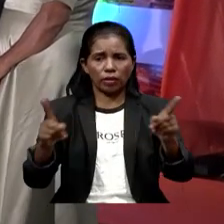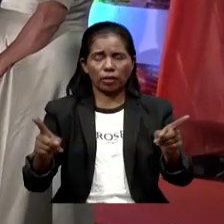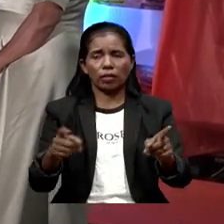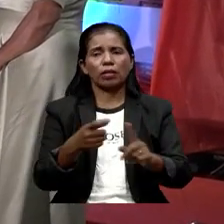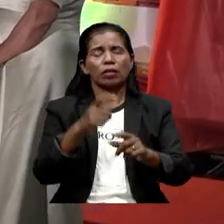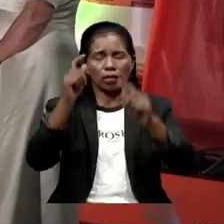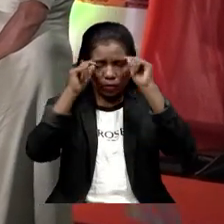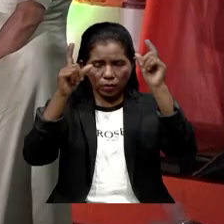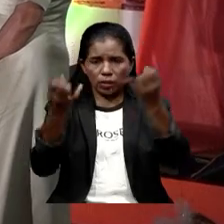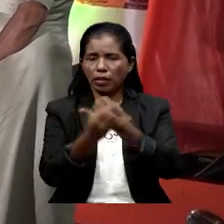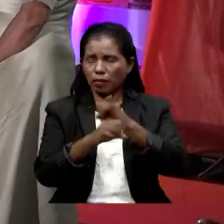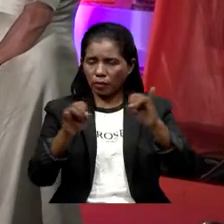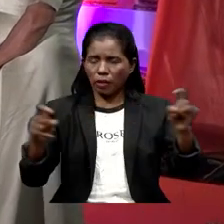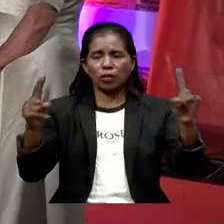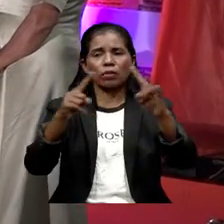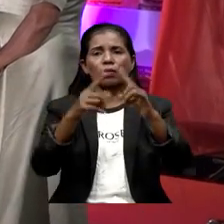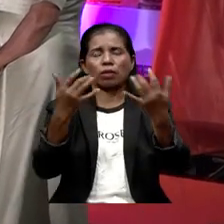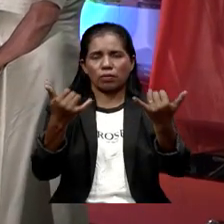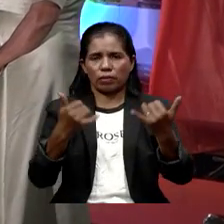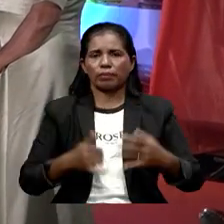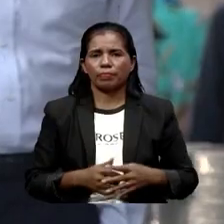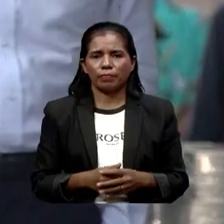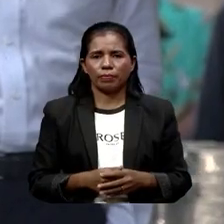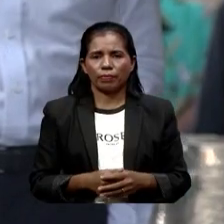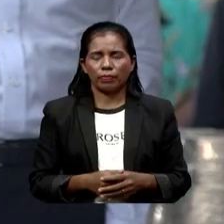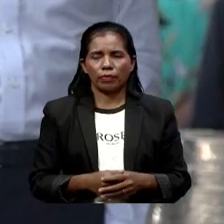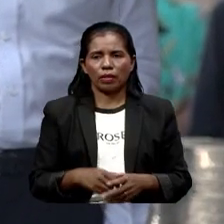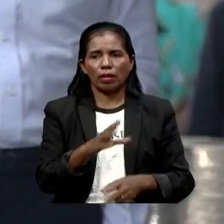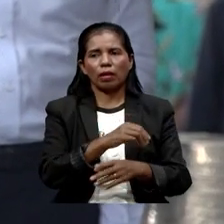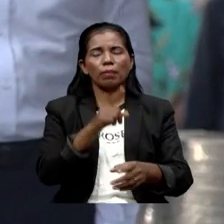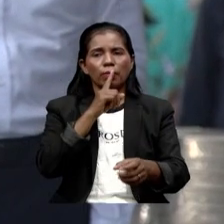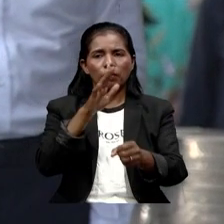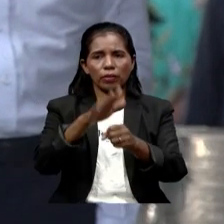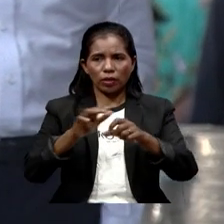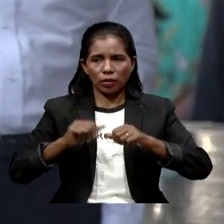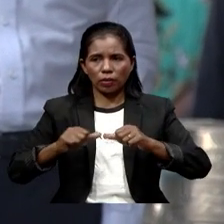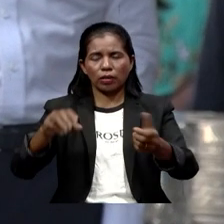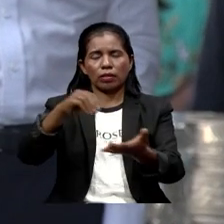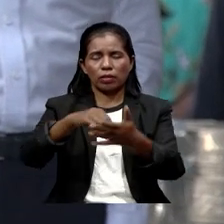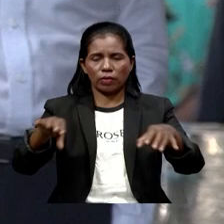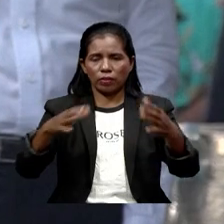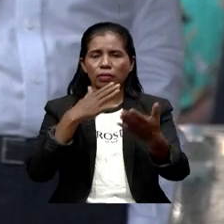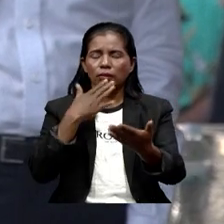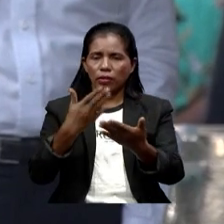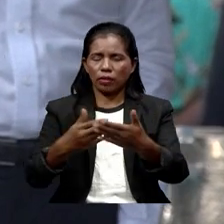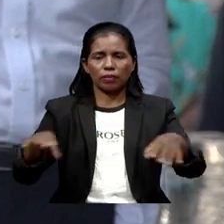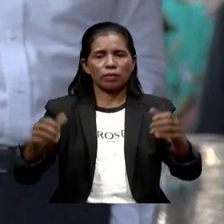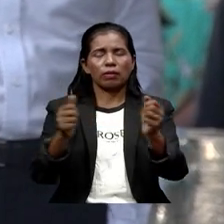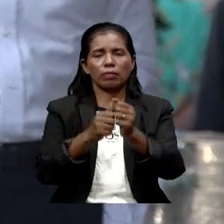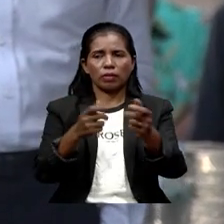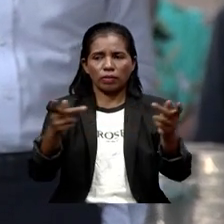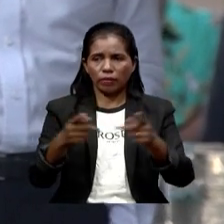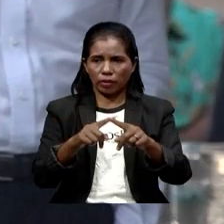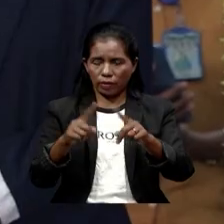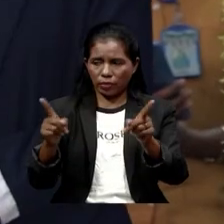querem Timor-Leste o Conanto ou em Loron. Embaixador Malásia Timor-Leste promete se continua a criar relação diária com cooperação e ao setor Oioin,